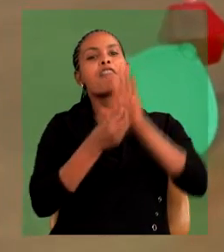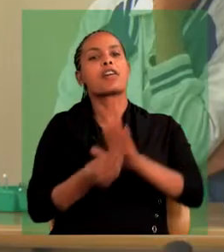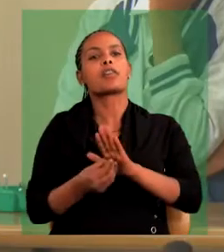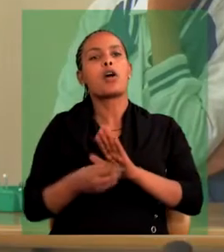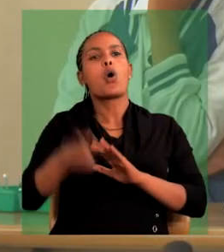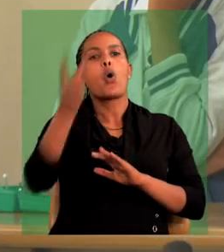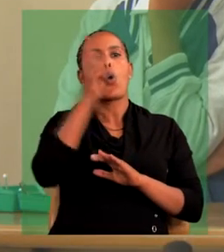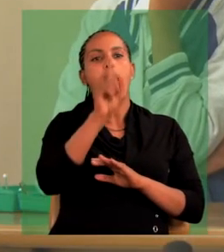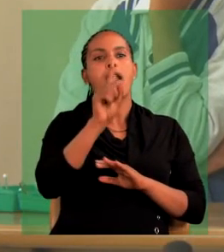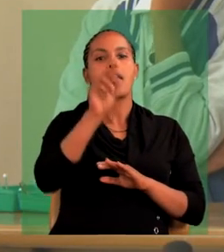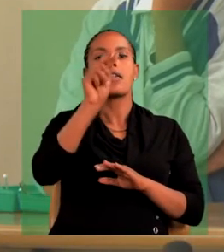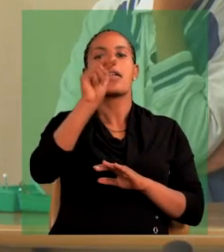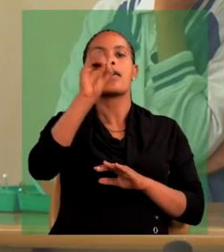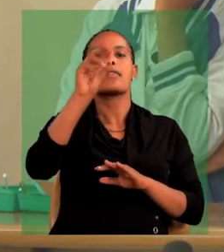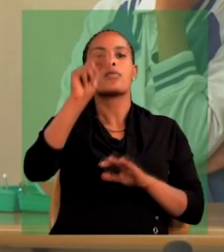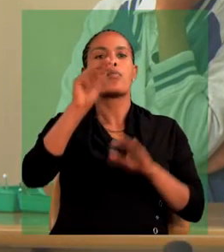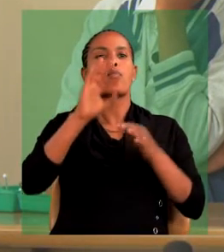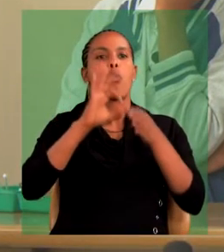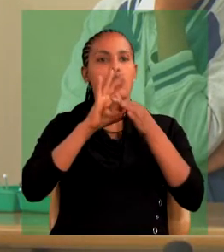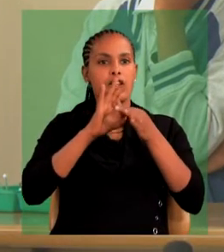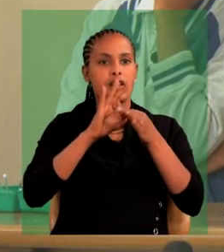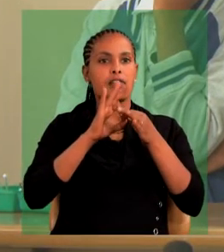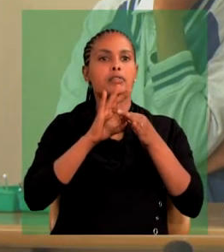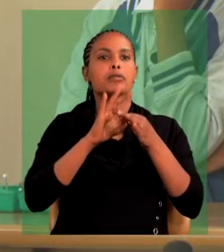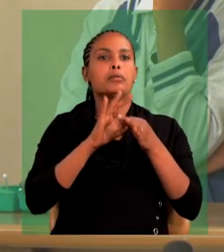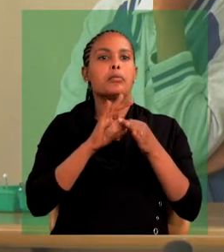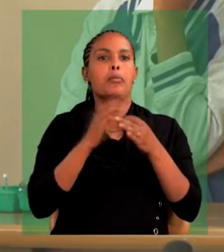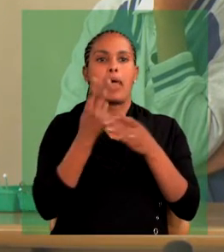one non-bonding pair.